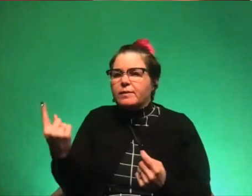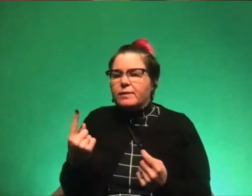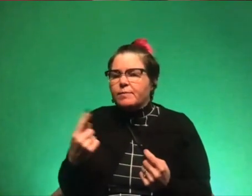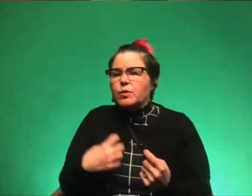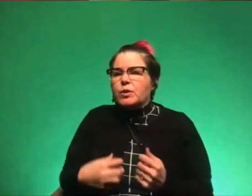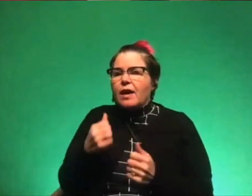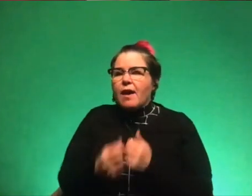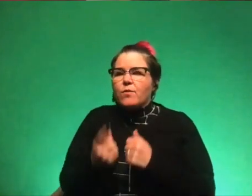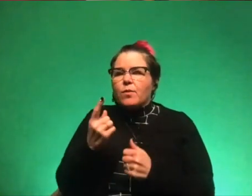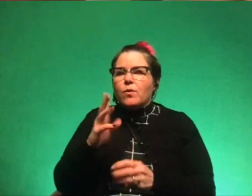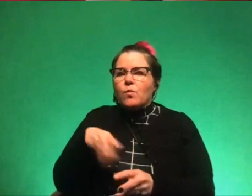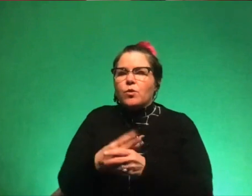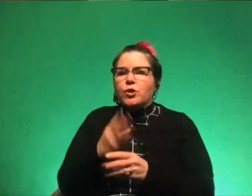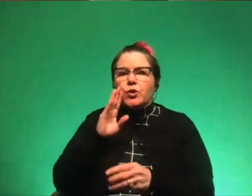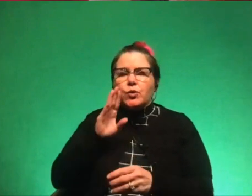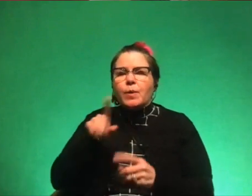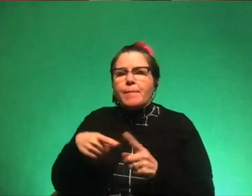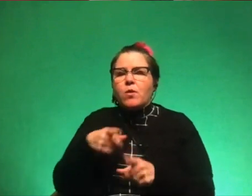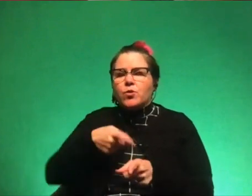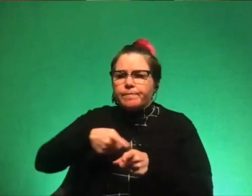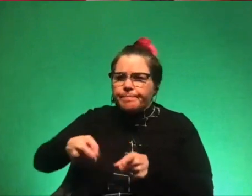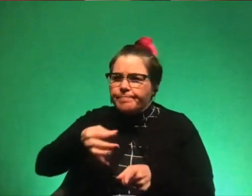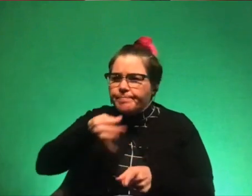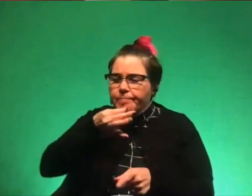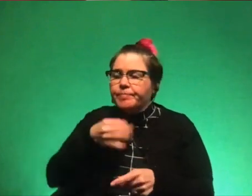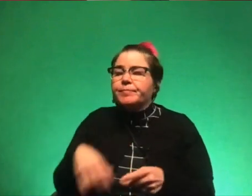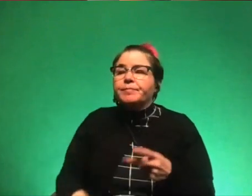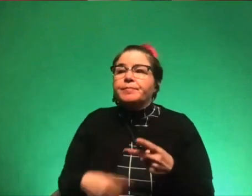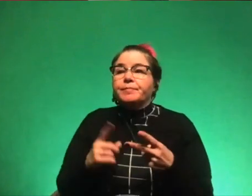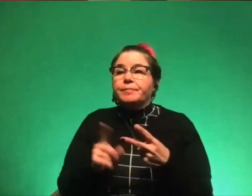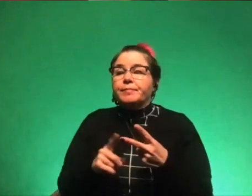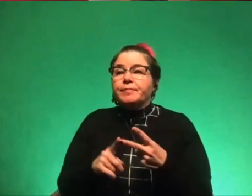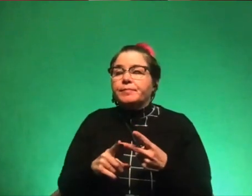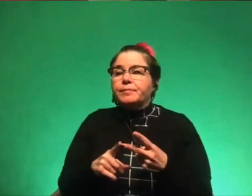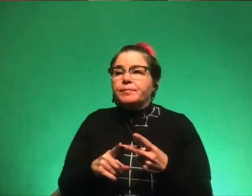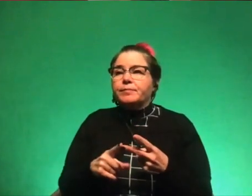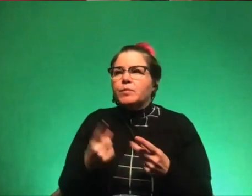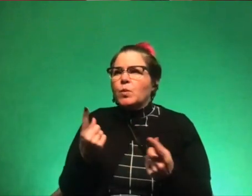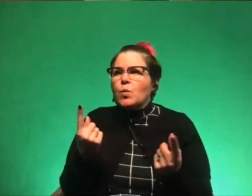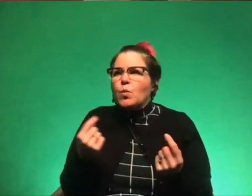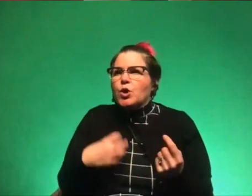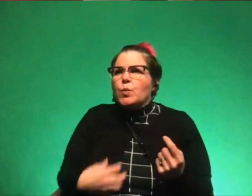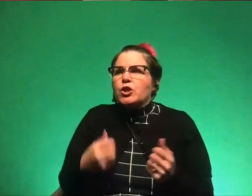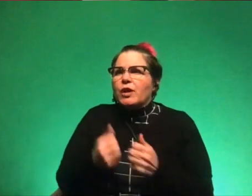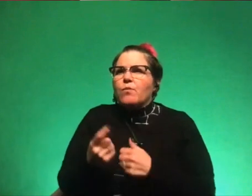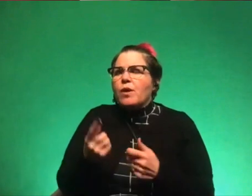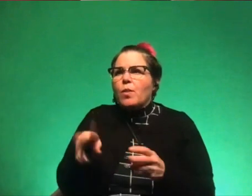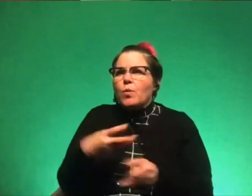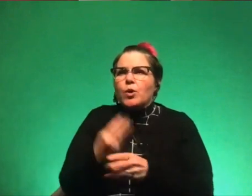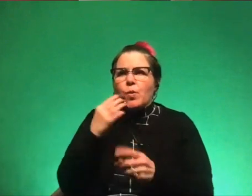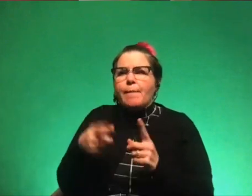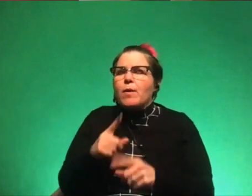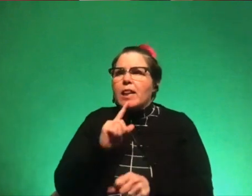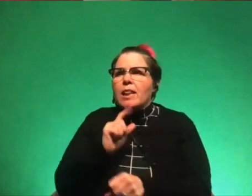wish everybody in the world knew about your area of expertise? And then the second question is, what do you wish everybody in the world knew about